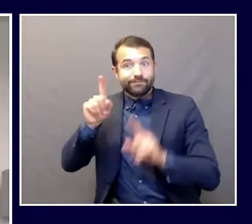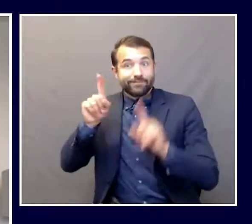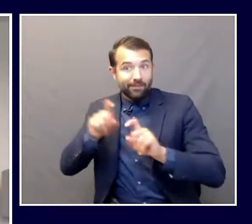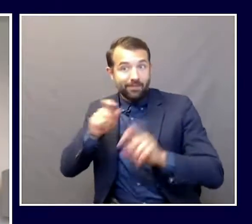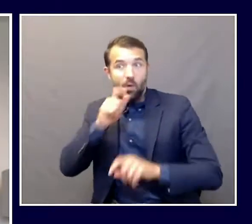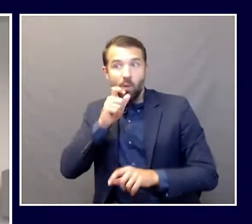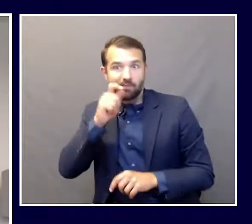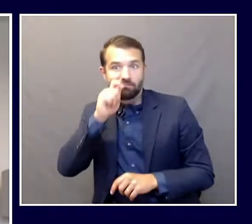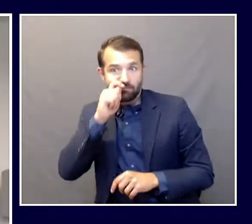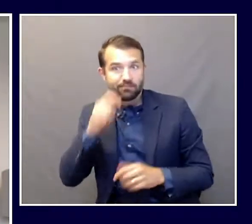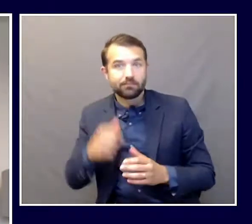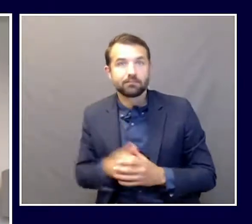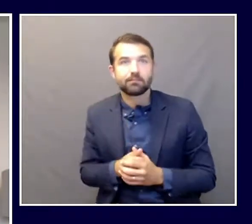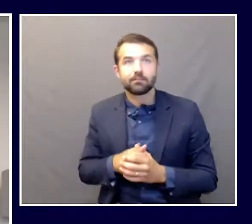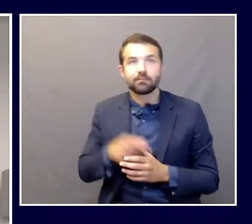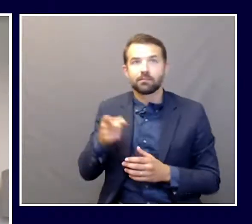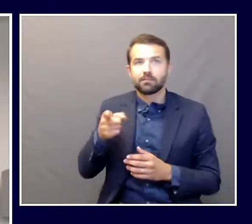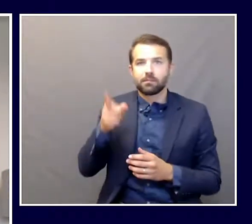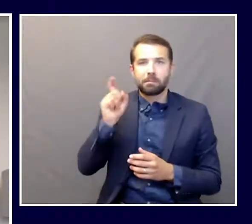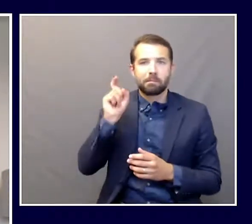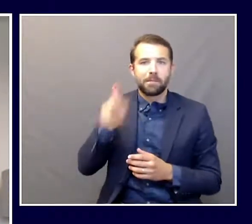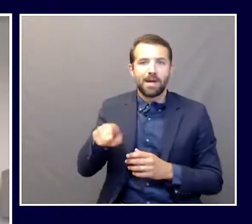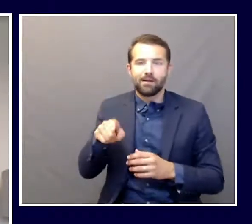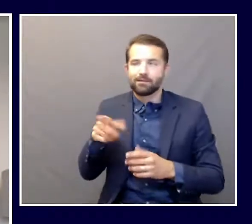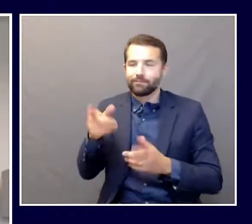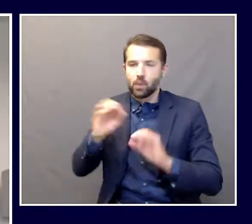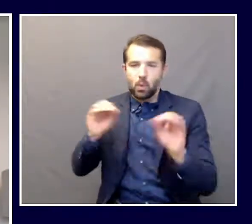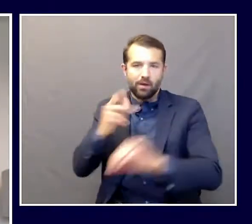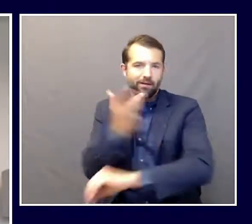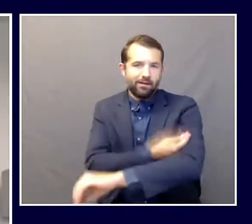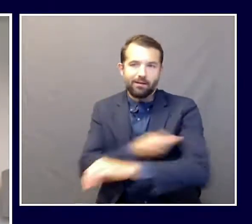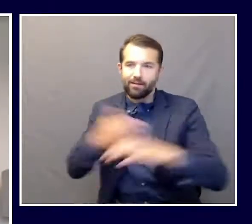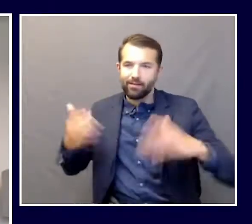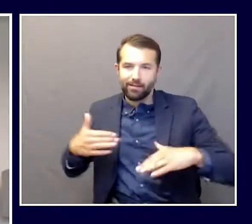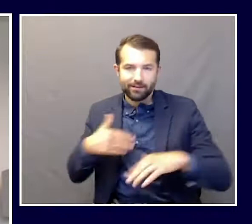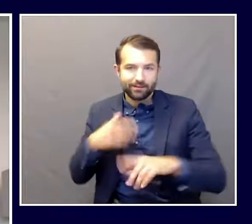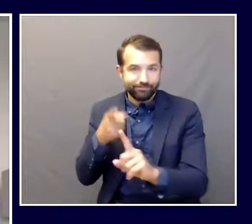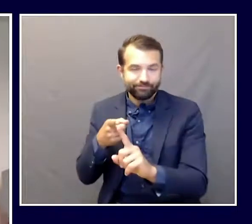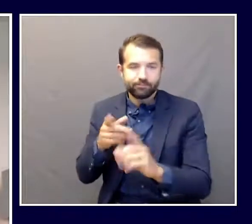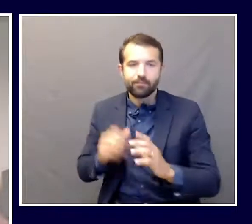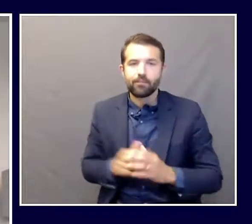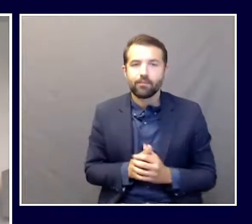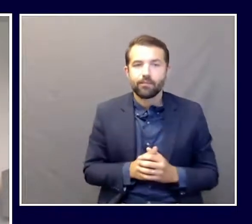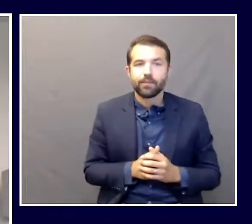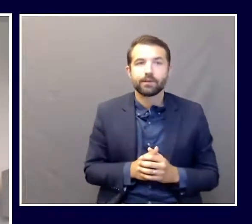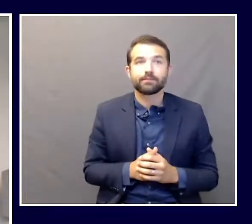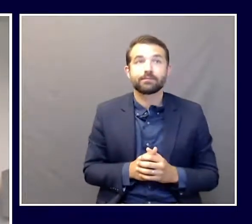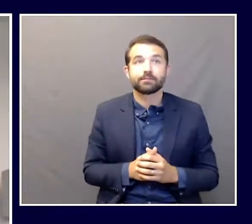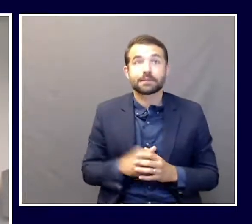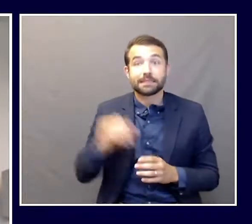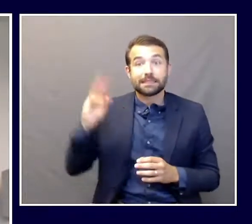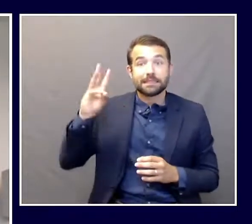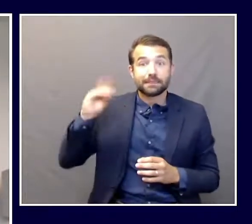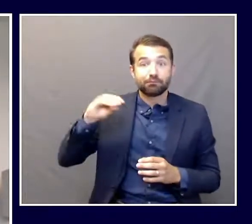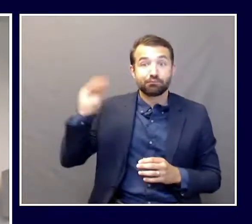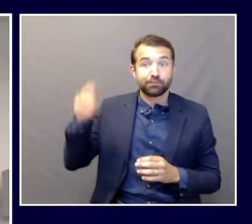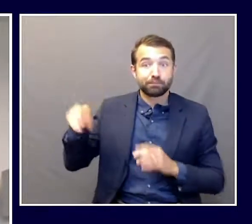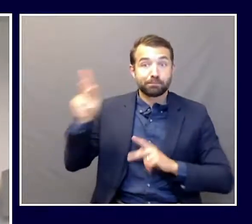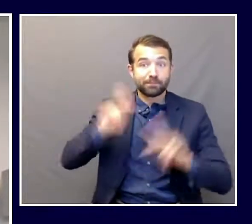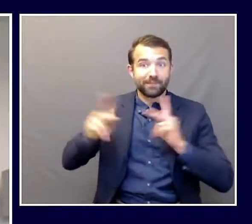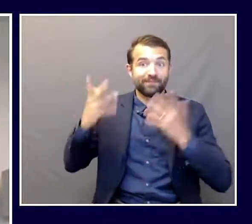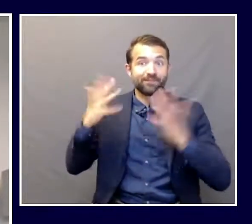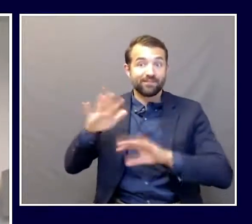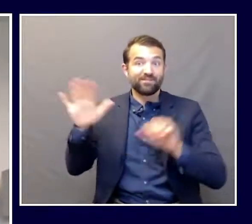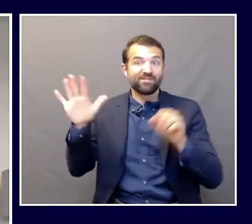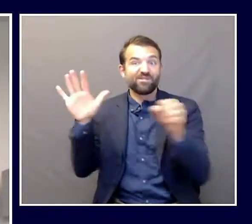population has been fully vaccinated, leaving about 40% of our population who might need to partake in testing